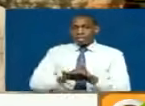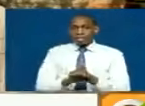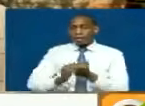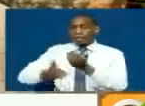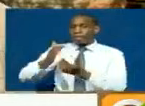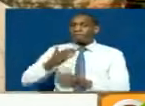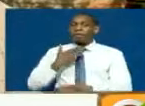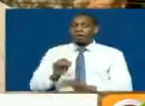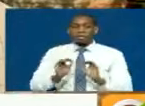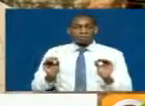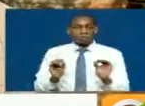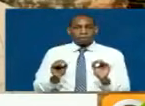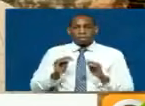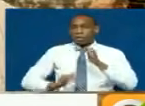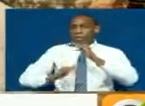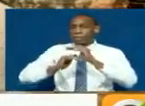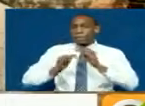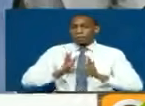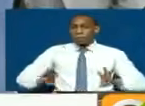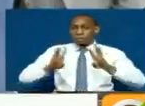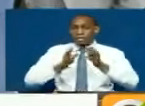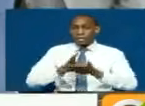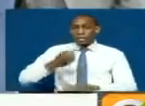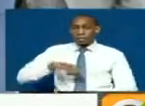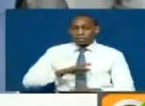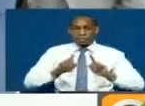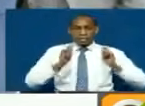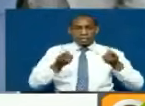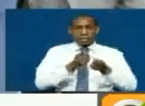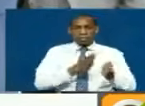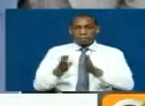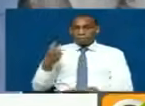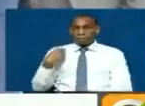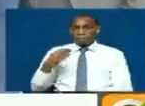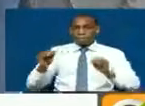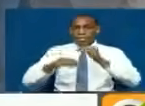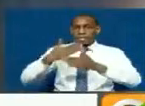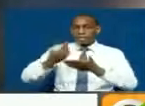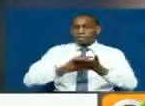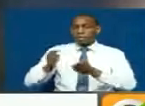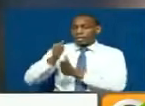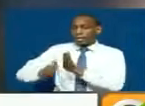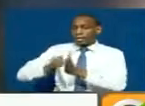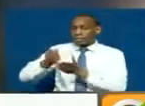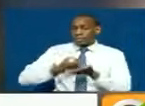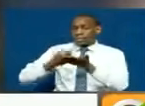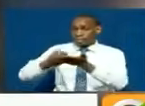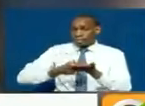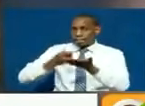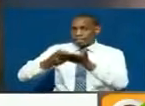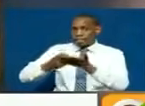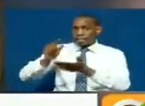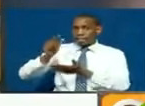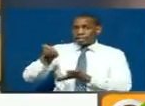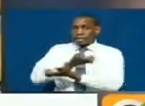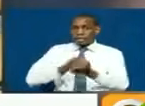favor we are asking for. That's a minimum we deserve, and that's our right. The team has convened a consultative session next week in Naivasha to deliberate on the